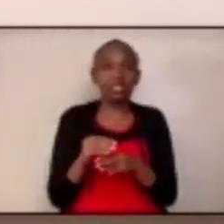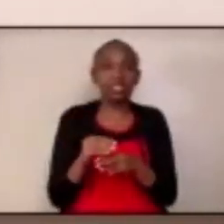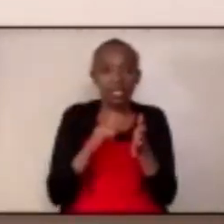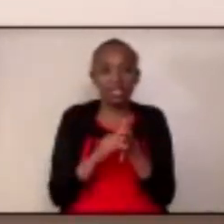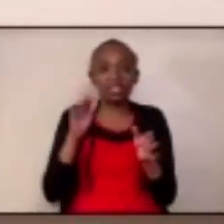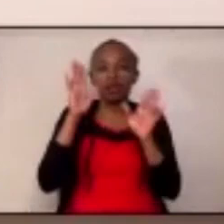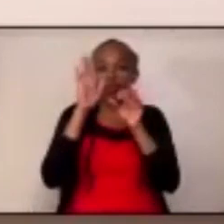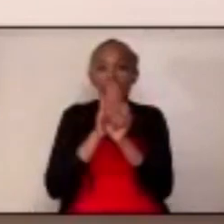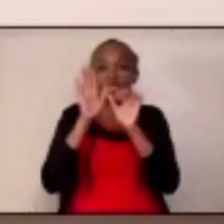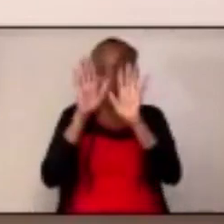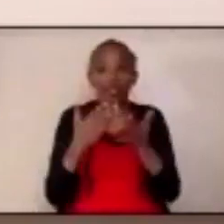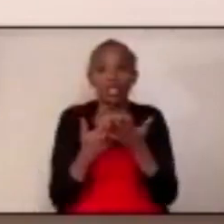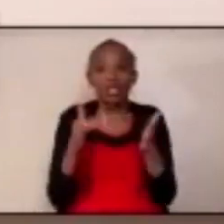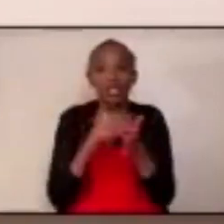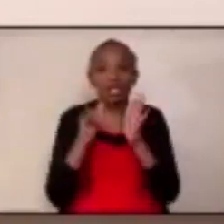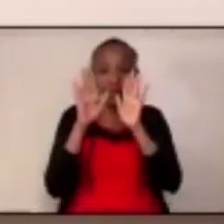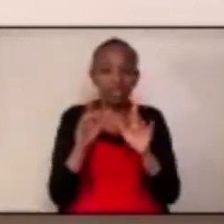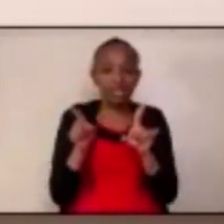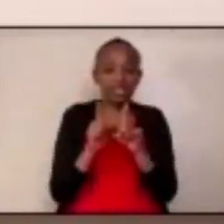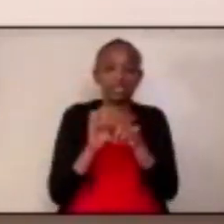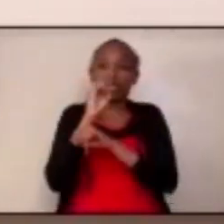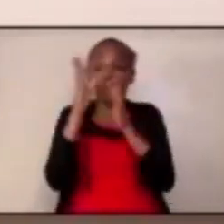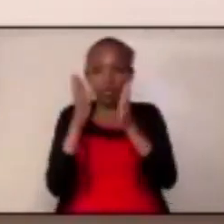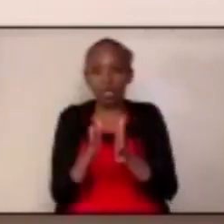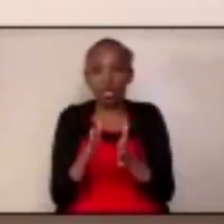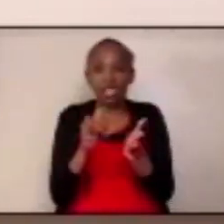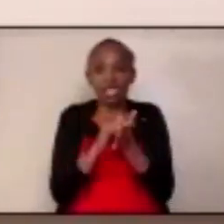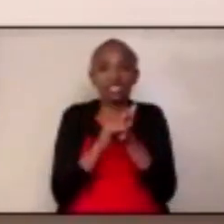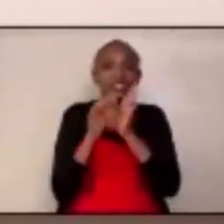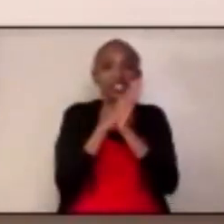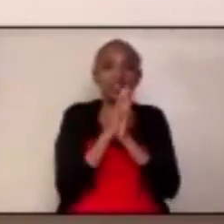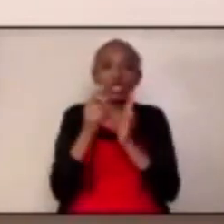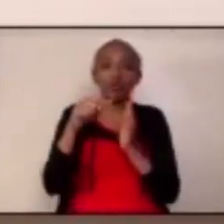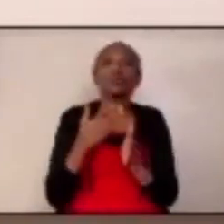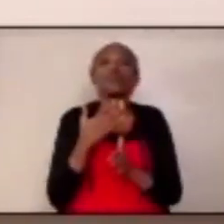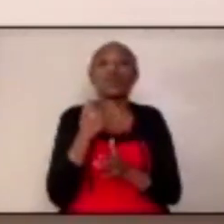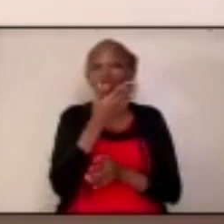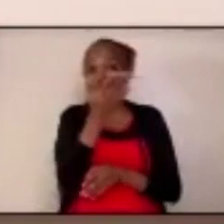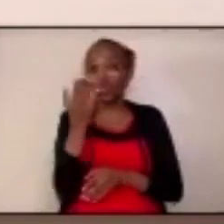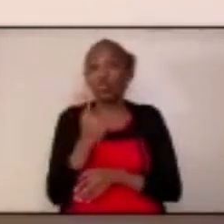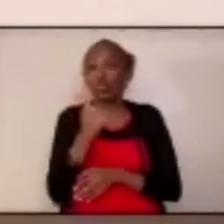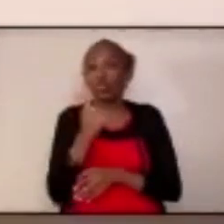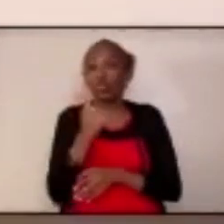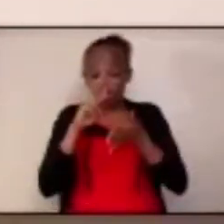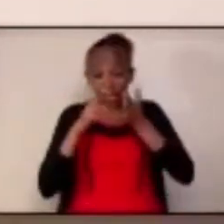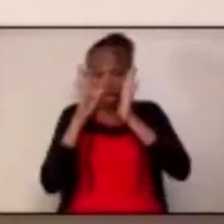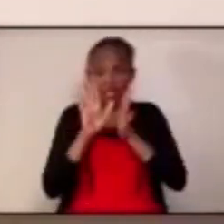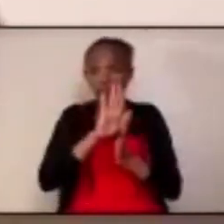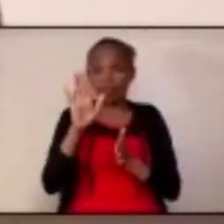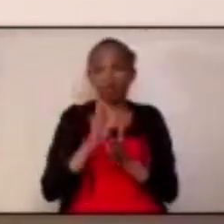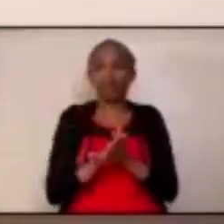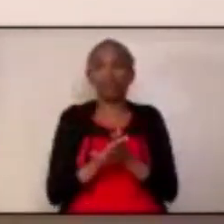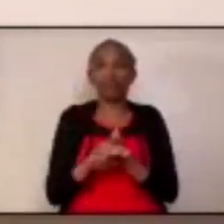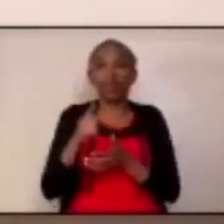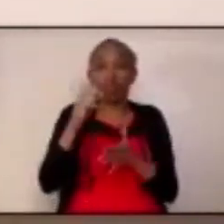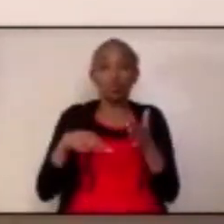most important thing that matters as journalists. That is the story we would love for you to tell your readers.